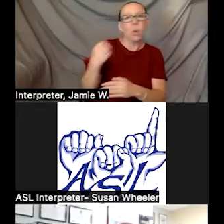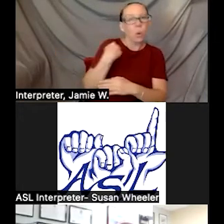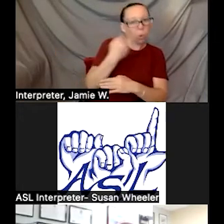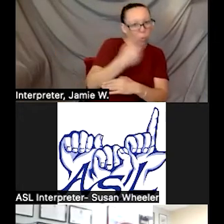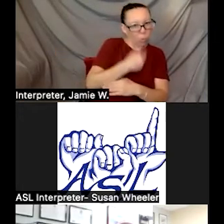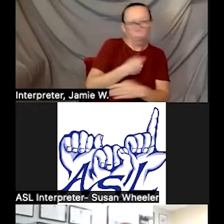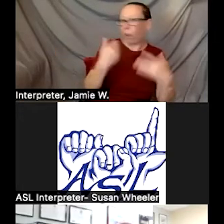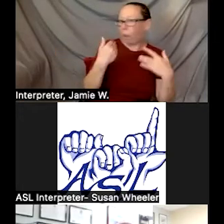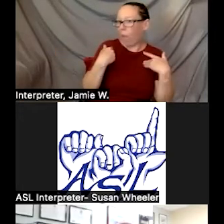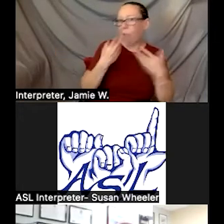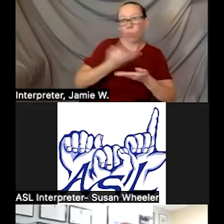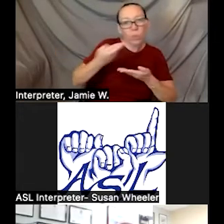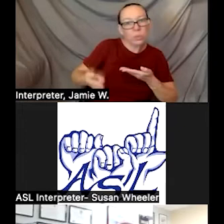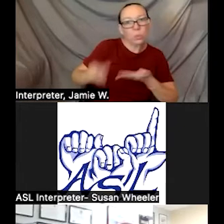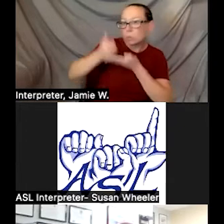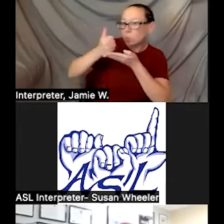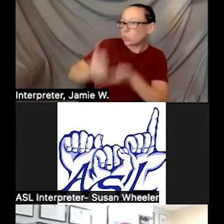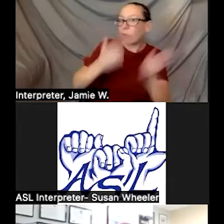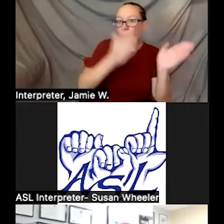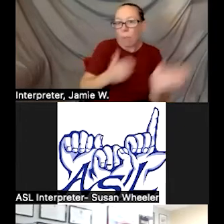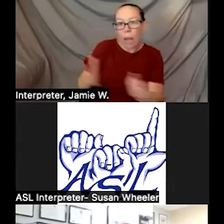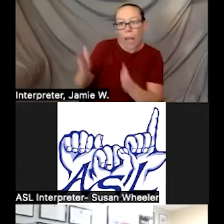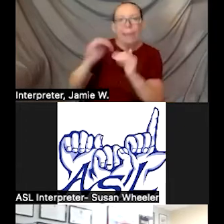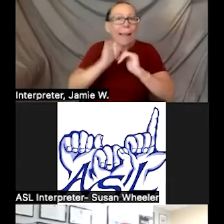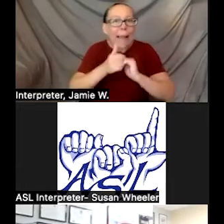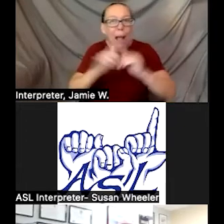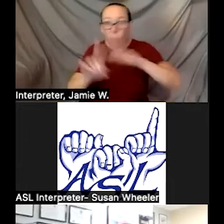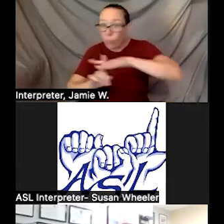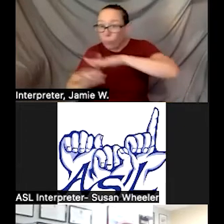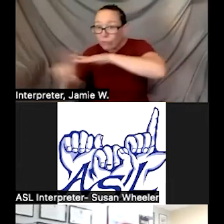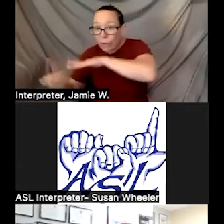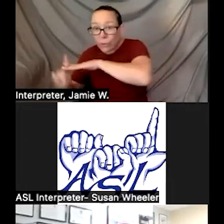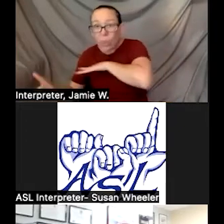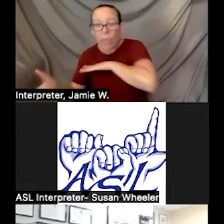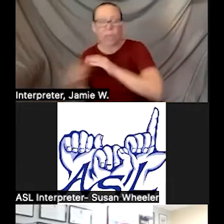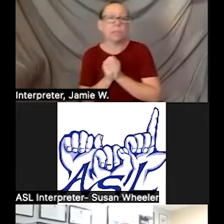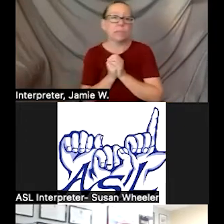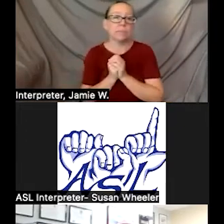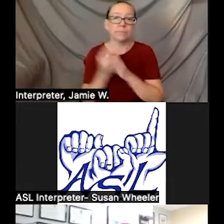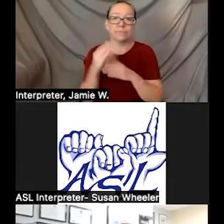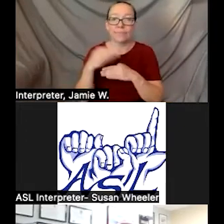planning in regards to how you would evacuate or what you do with your facilities. Next.